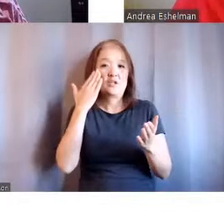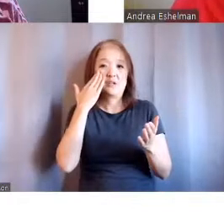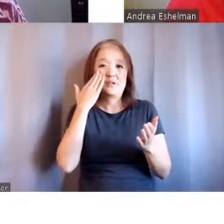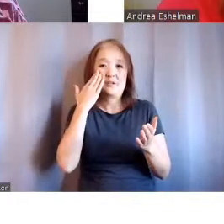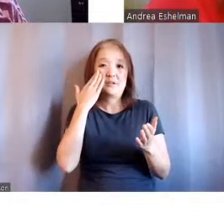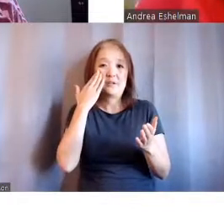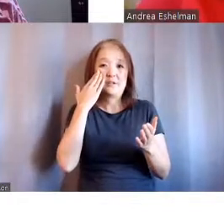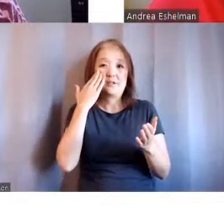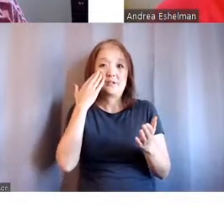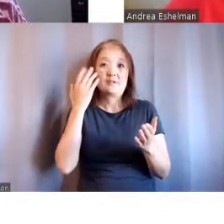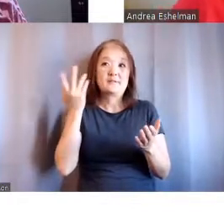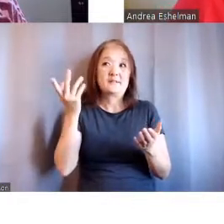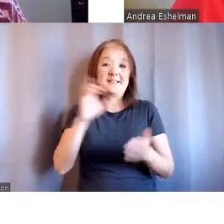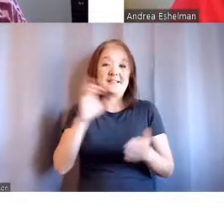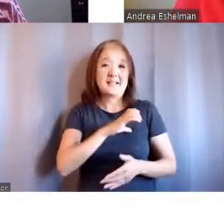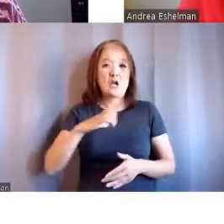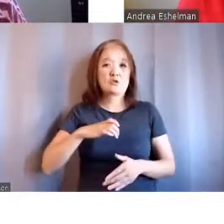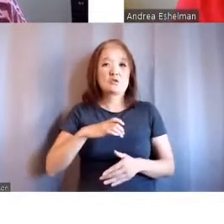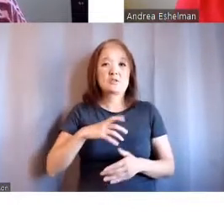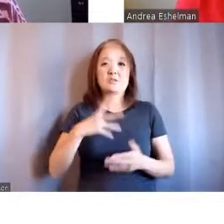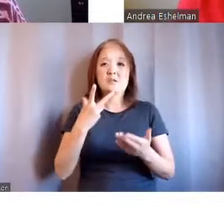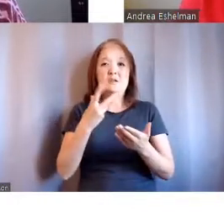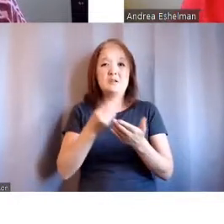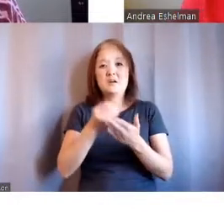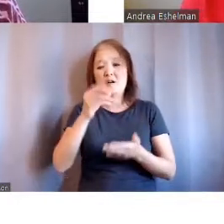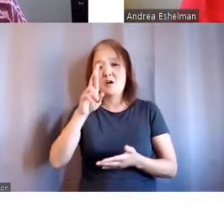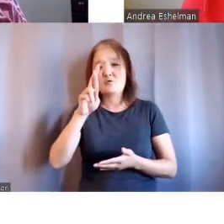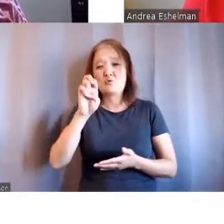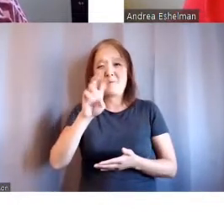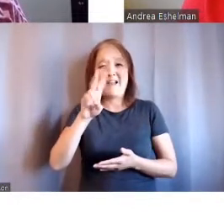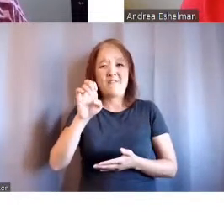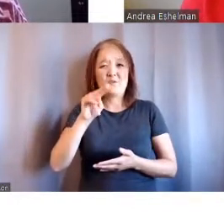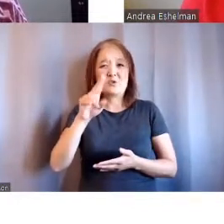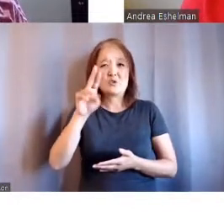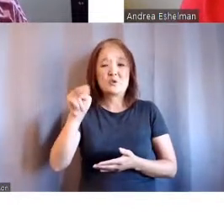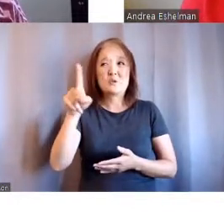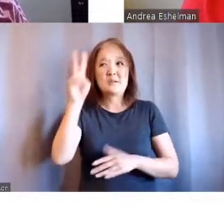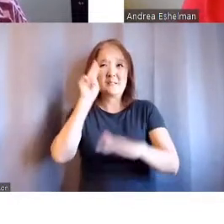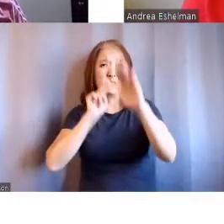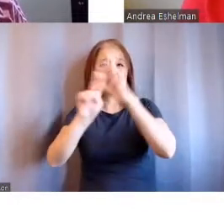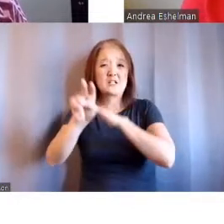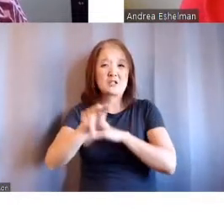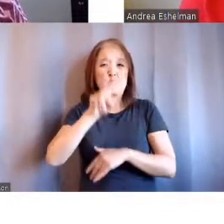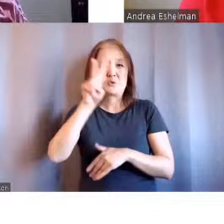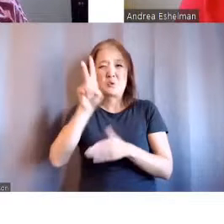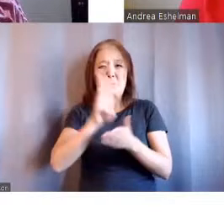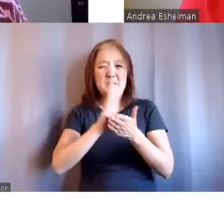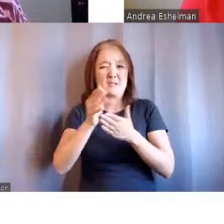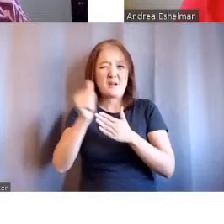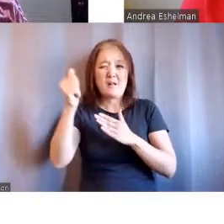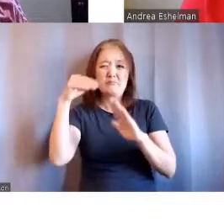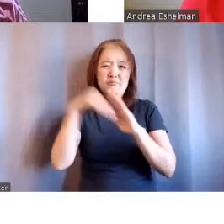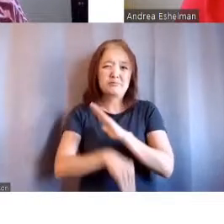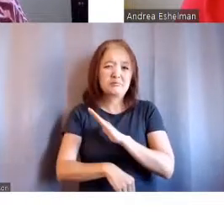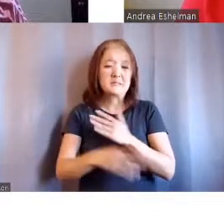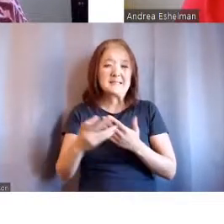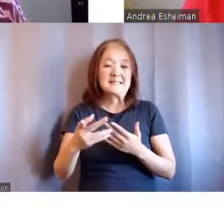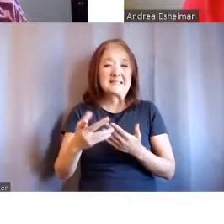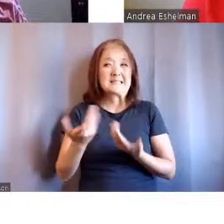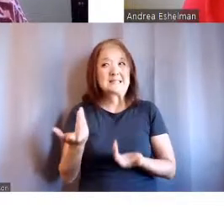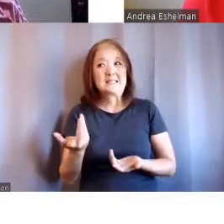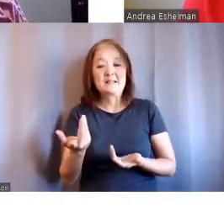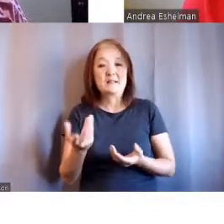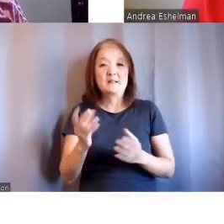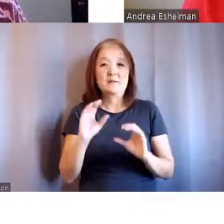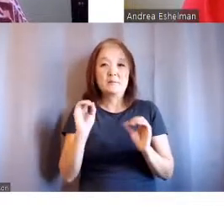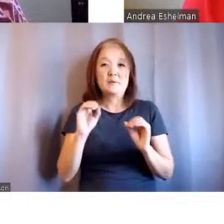is projecting a $2 billion loss in revenue. It's very unlikely that there's going to be any additional